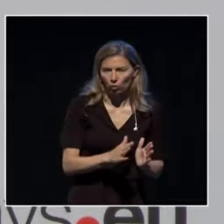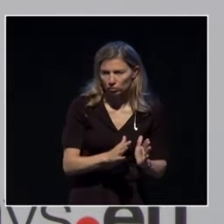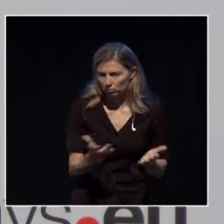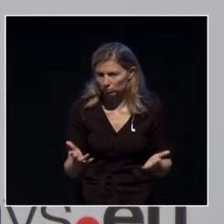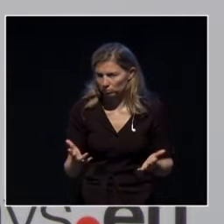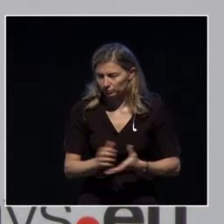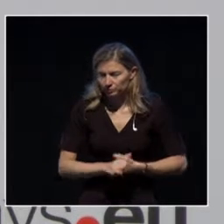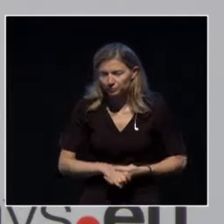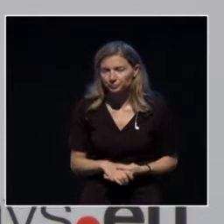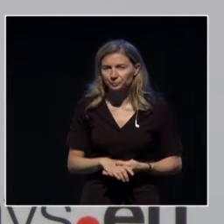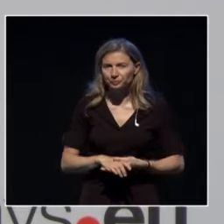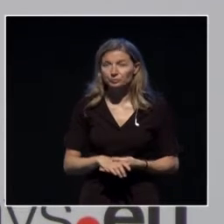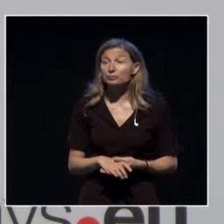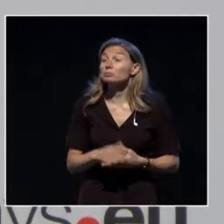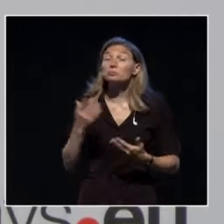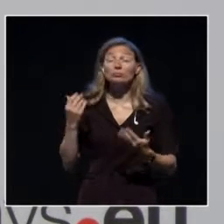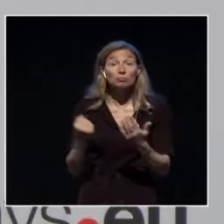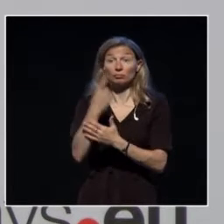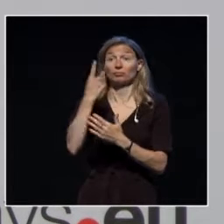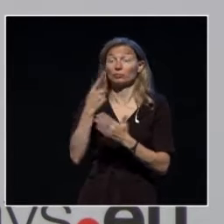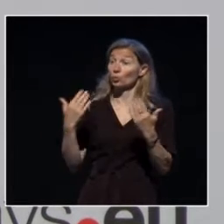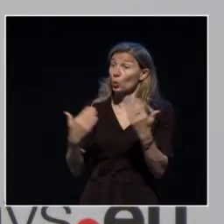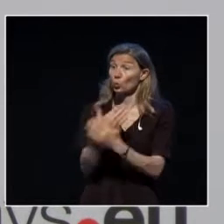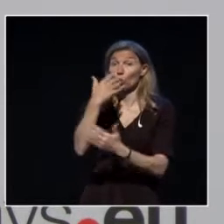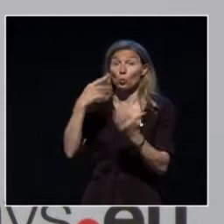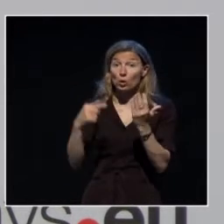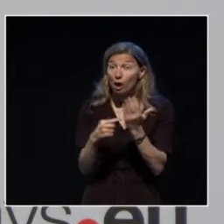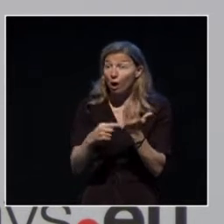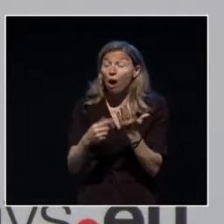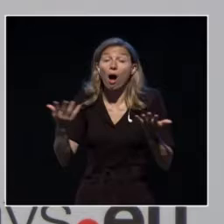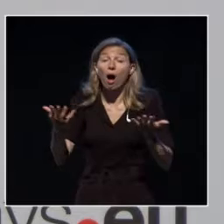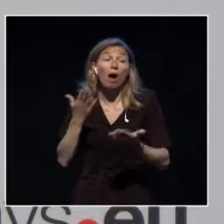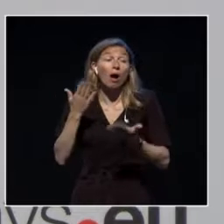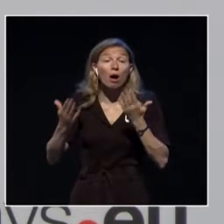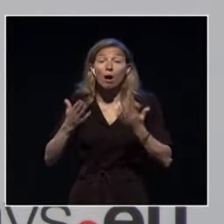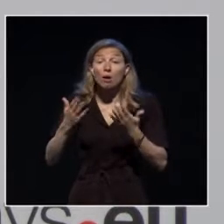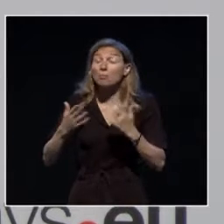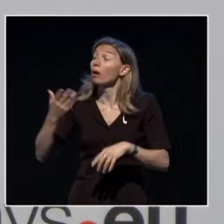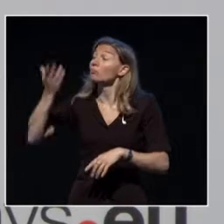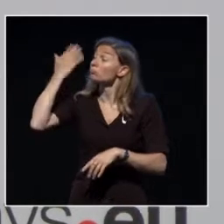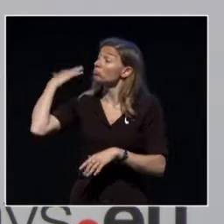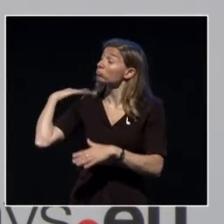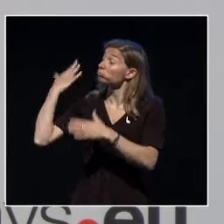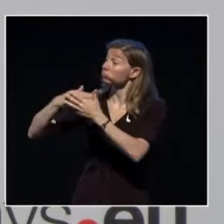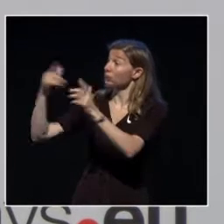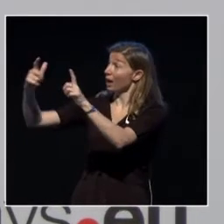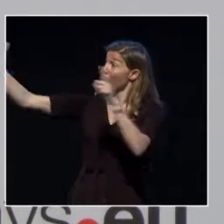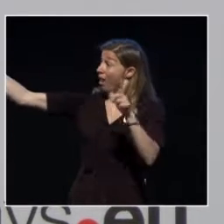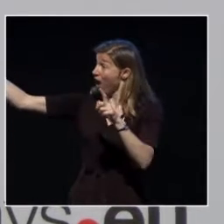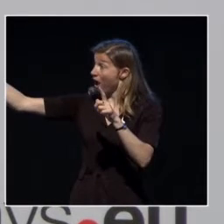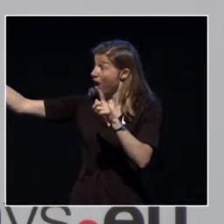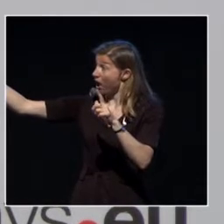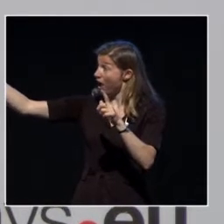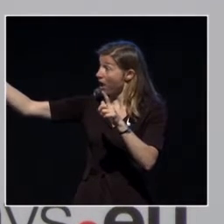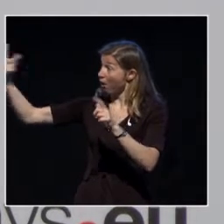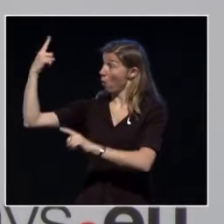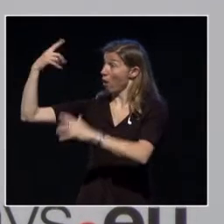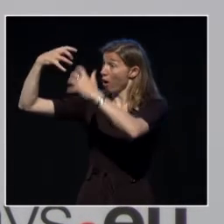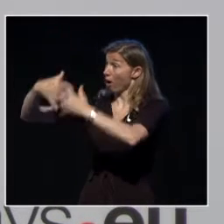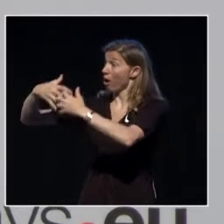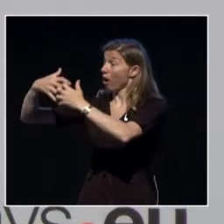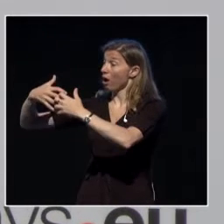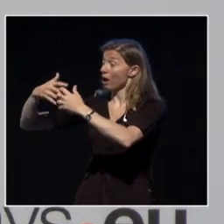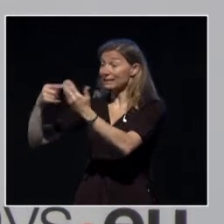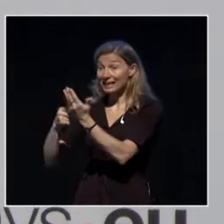change. When new technologies come, it's possible that what used to be large scale can become